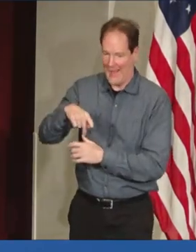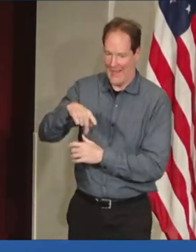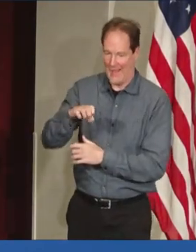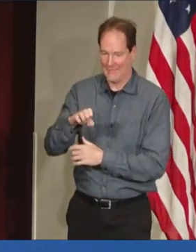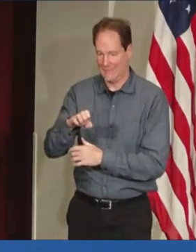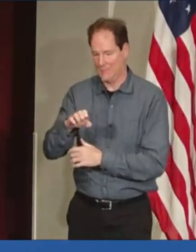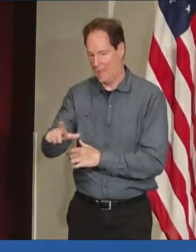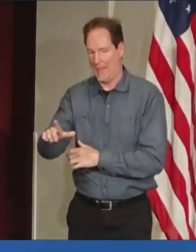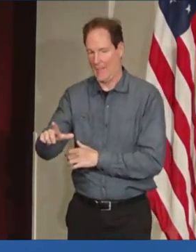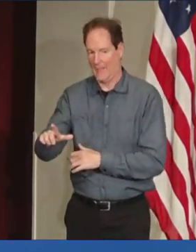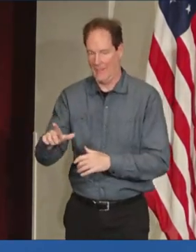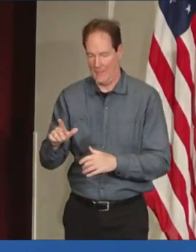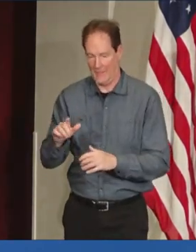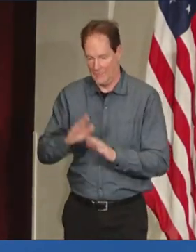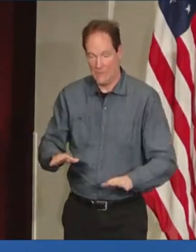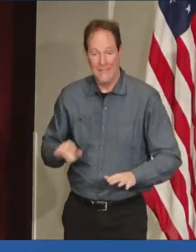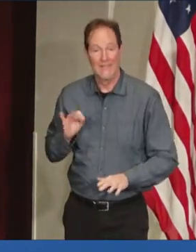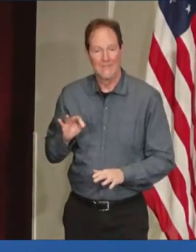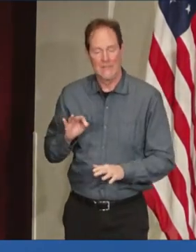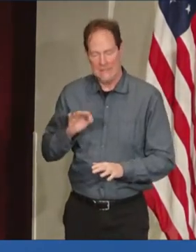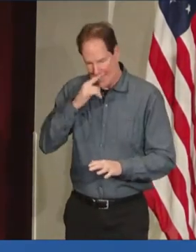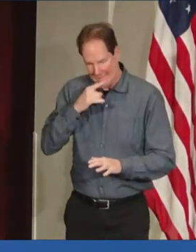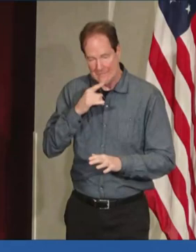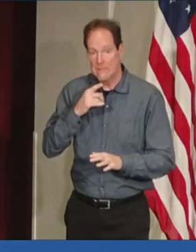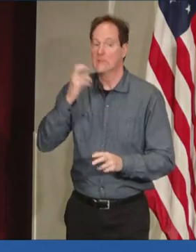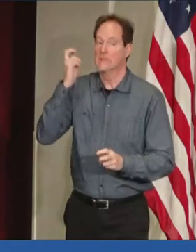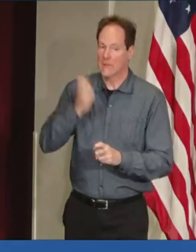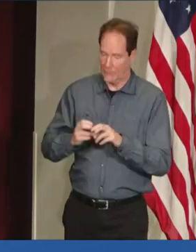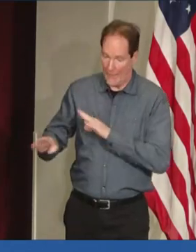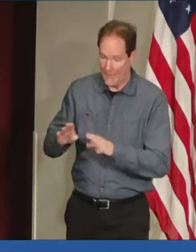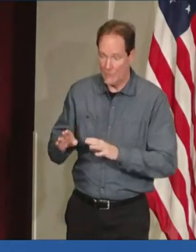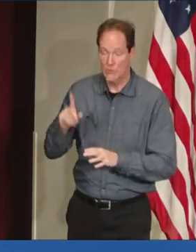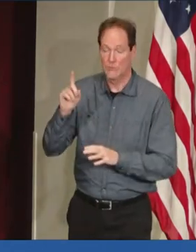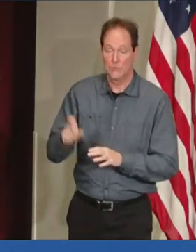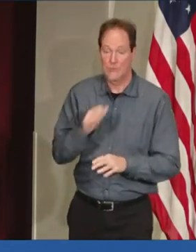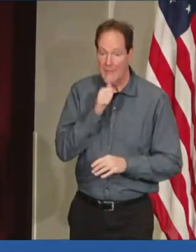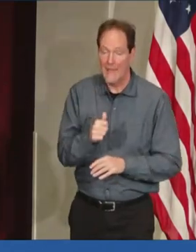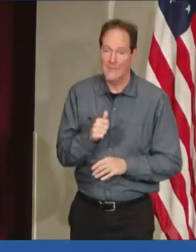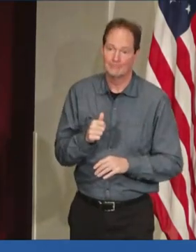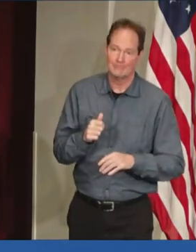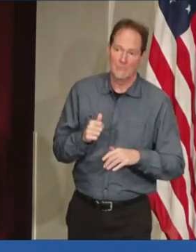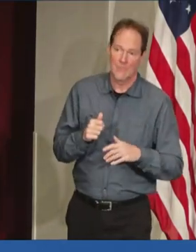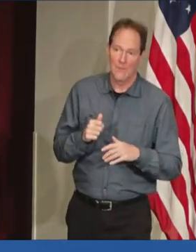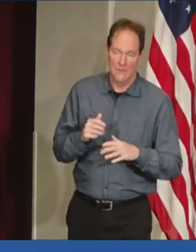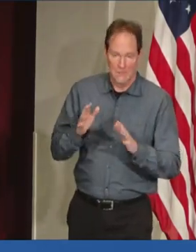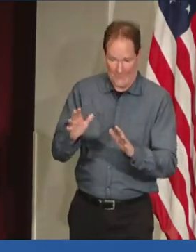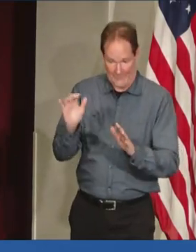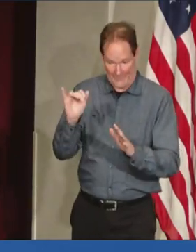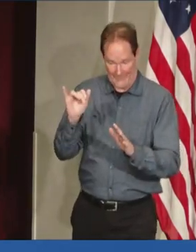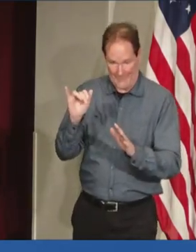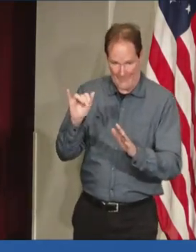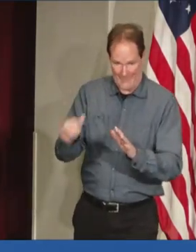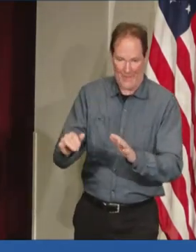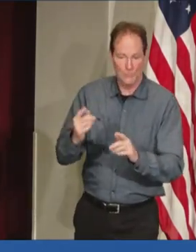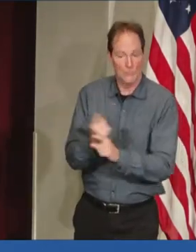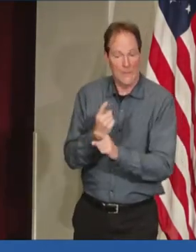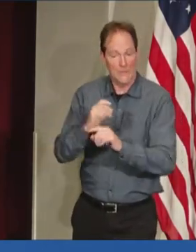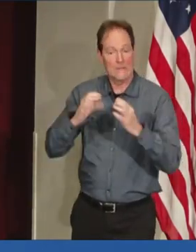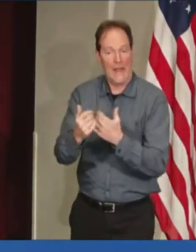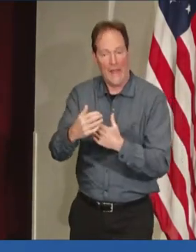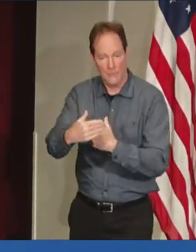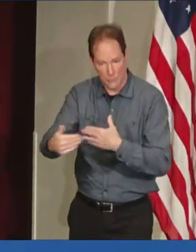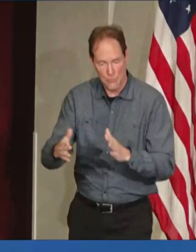kids who had really difficult behavior shouldn't be removed from a regular